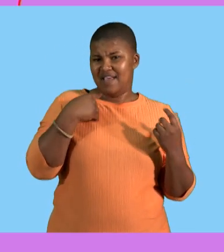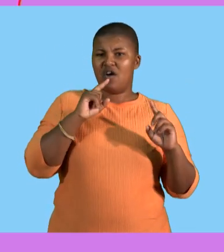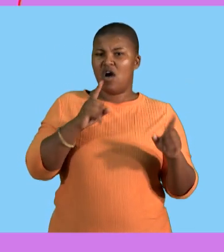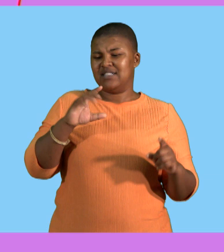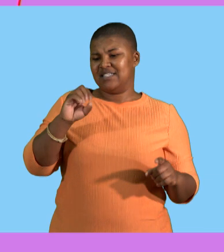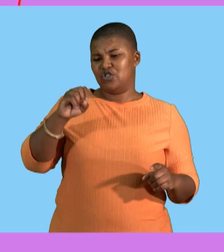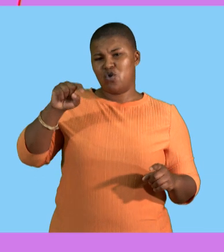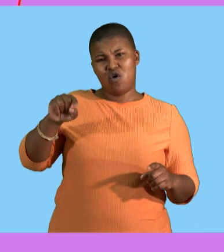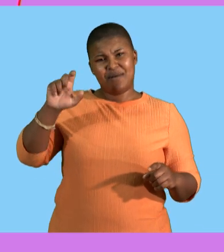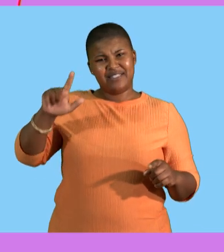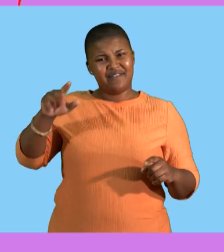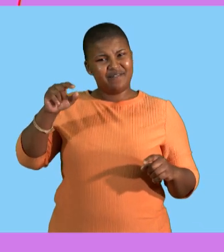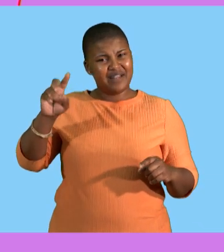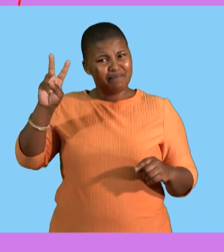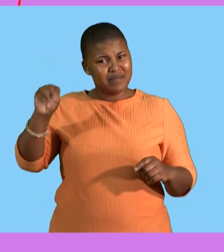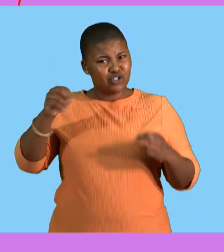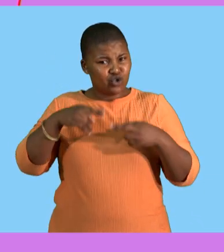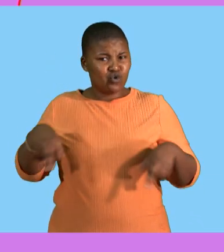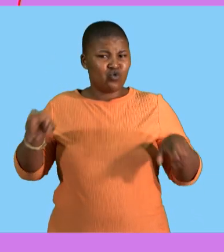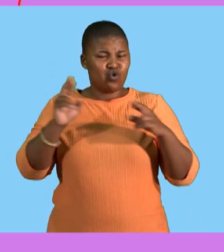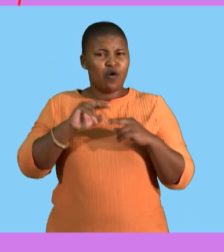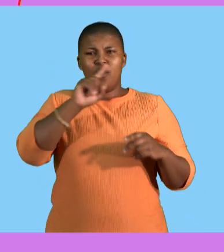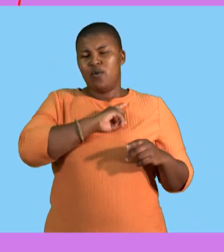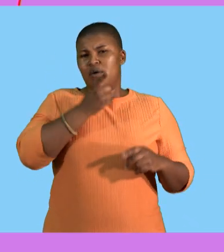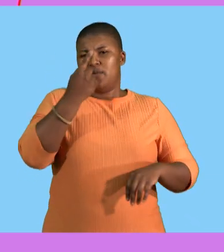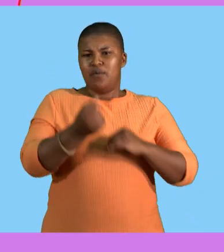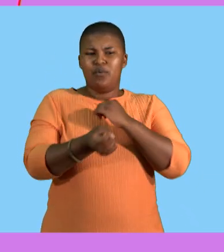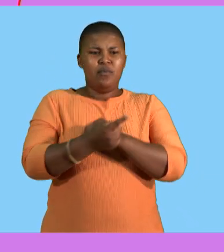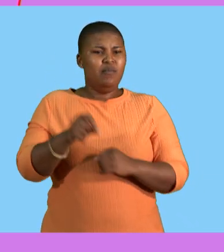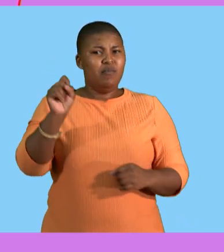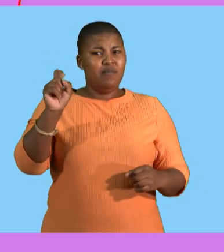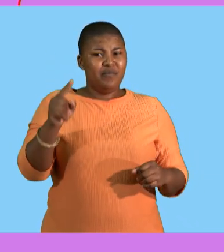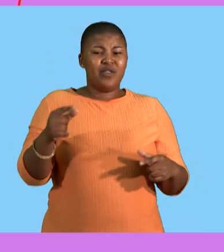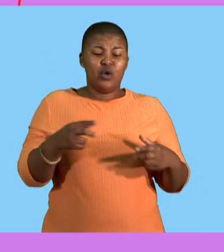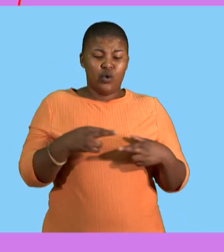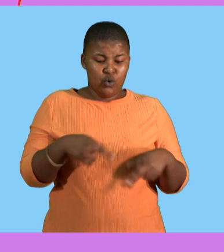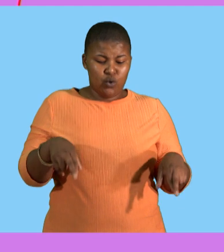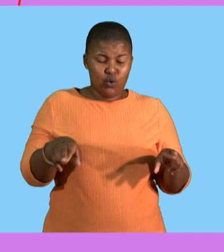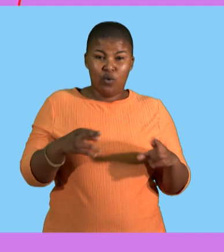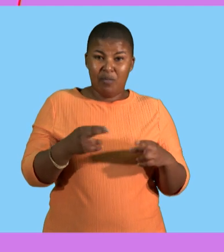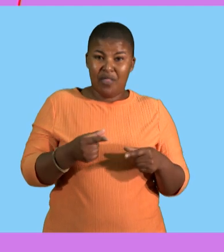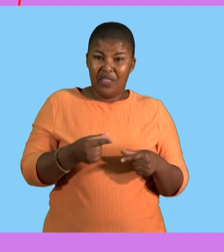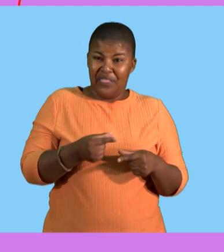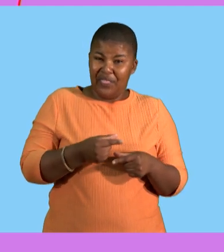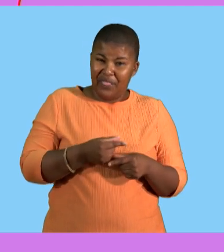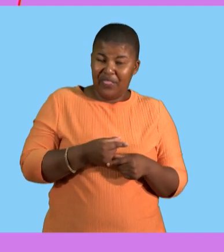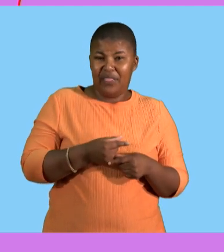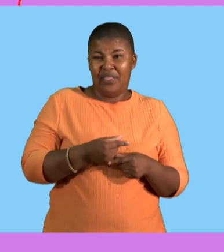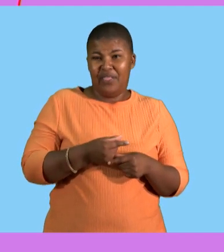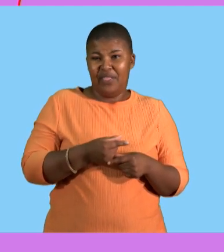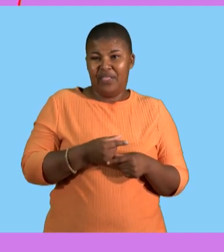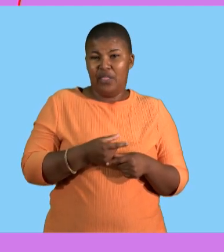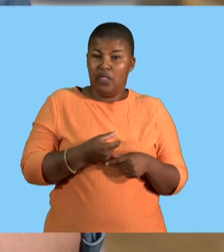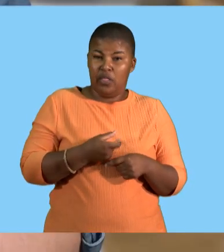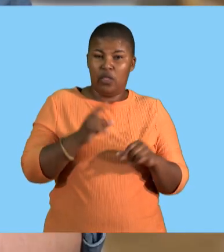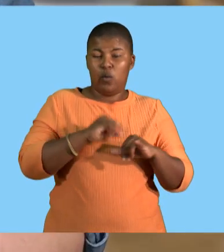the real dimensions, because what's going to happen is this room is not even 1 square